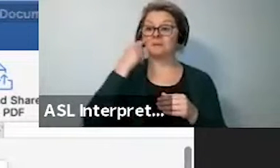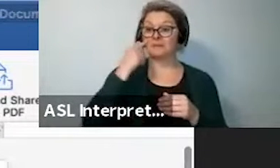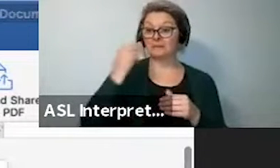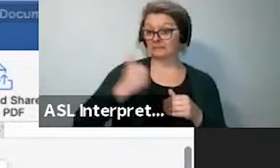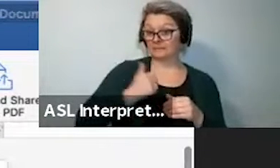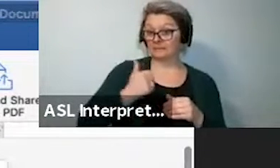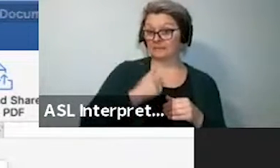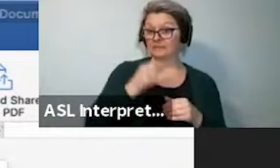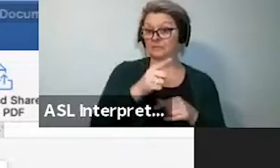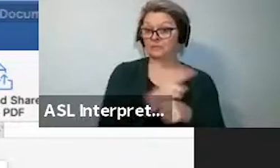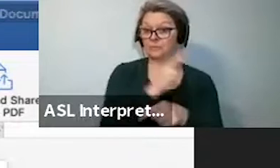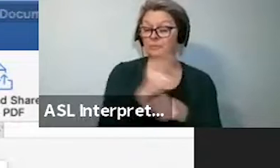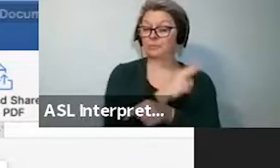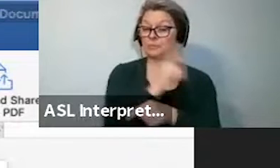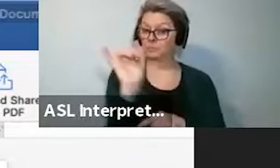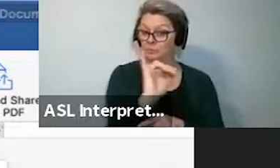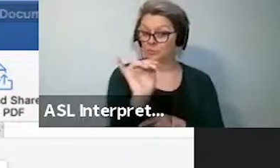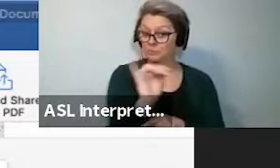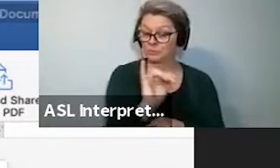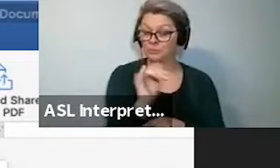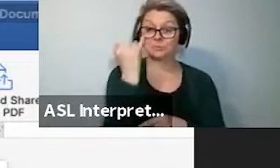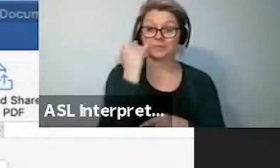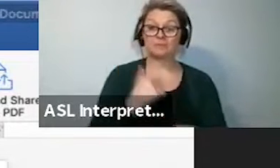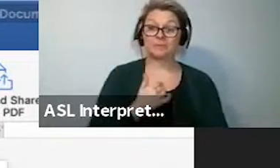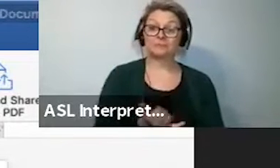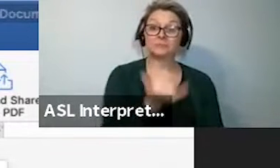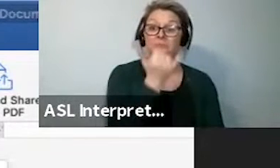well. If I'm incorrect,